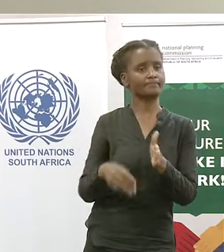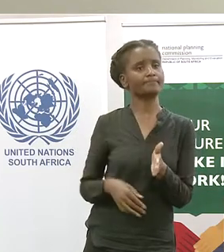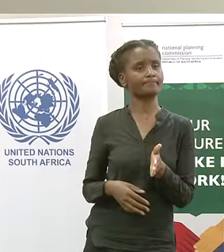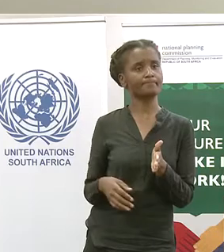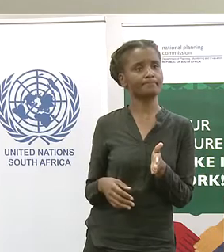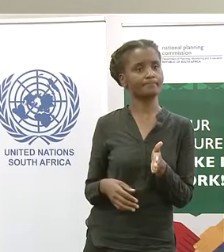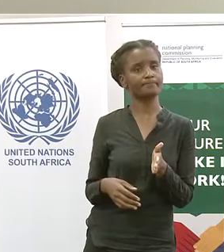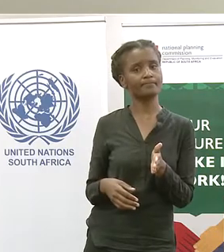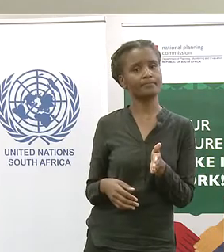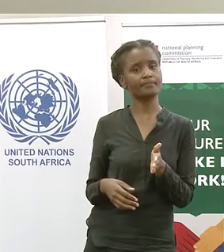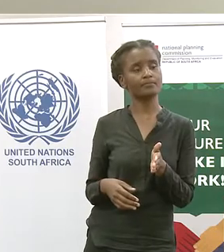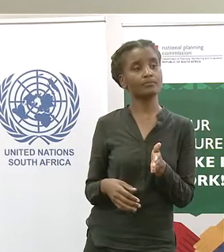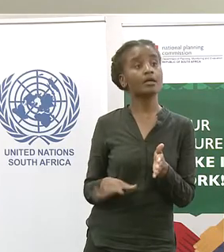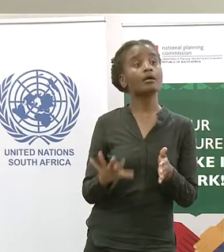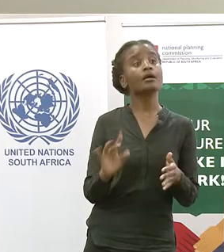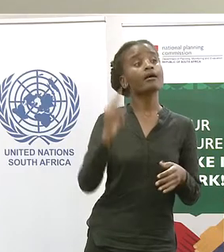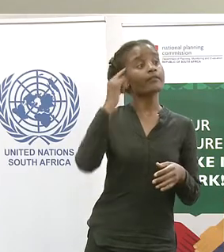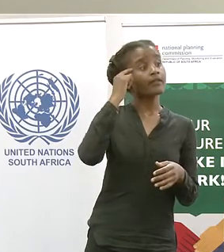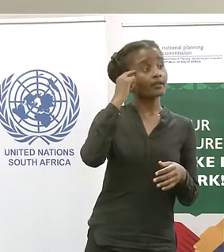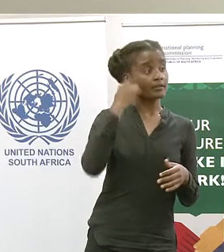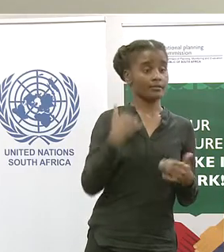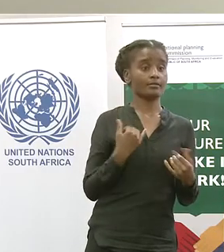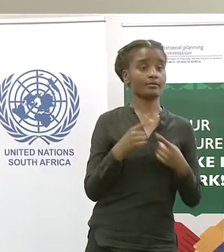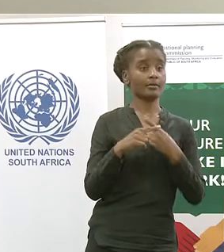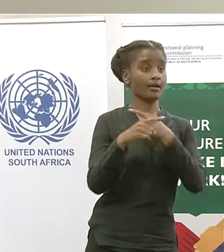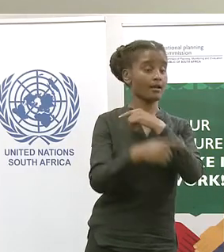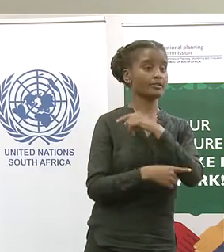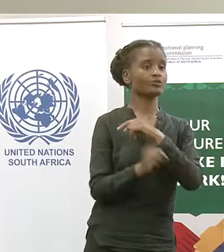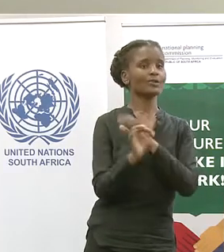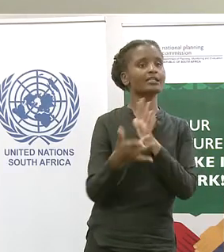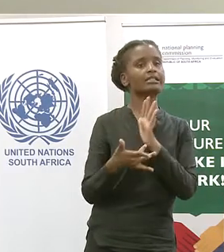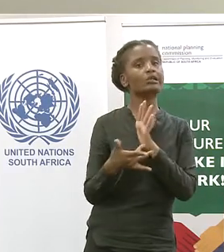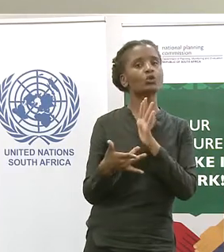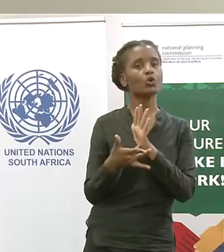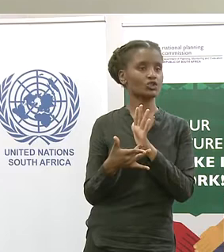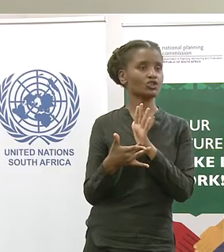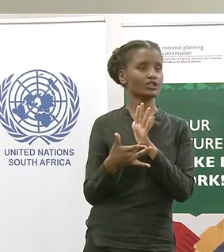I am, the last thing is the technology innovations.